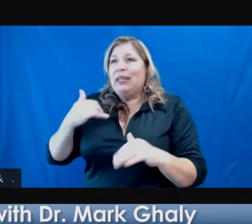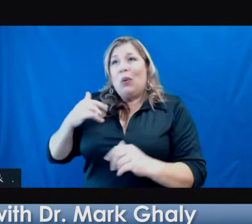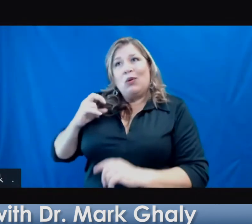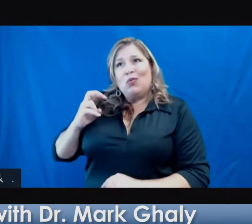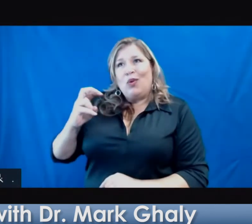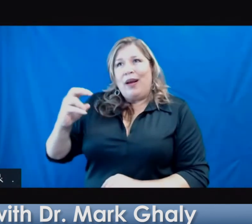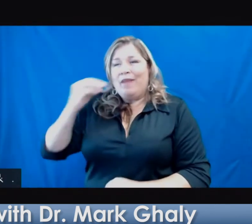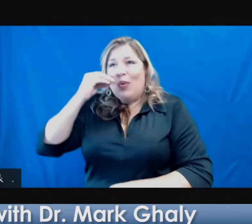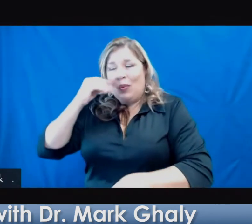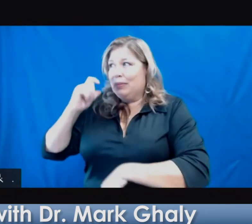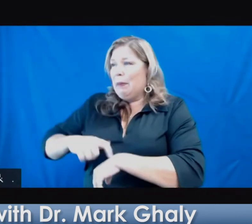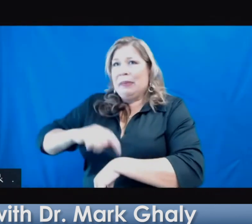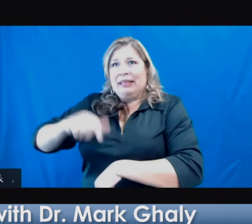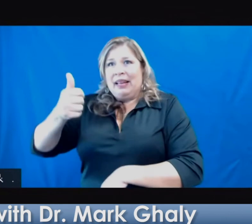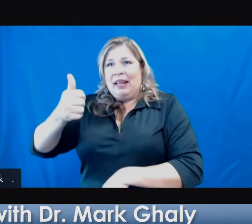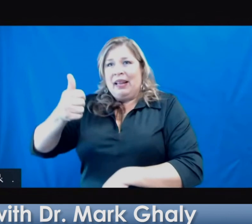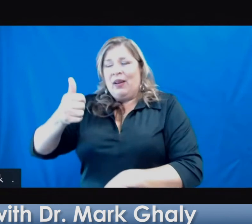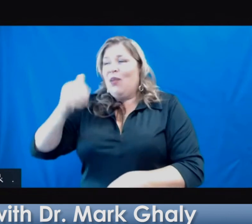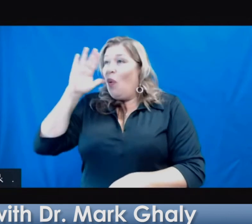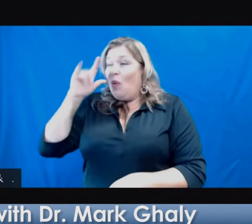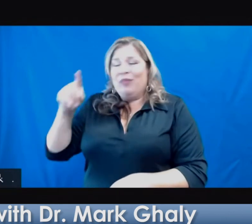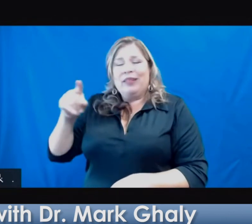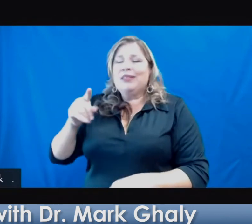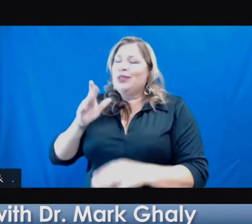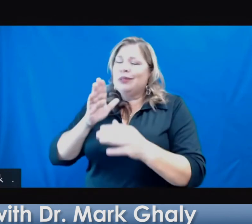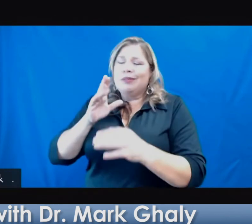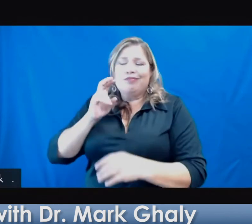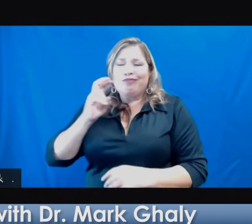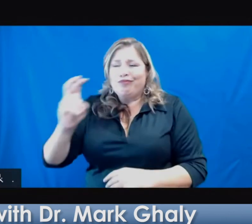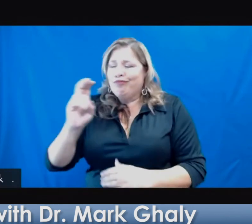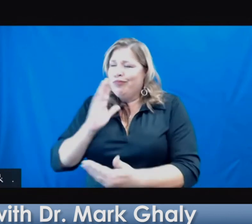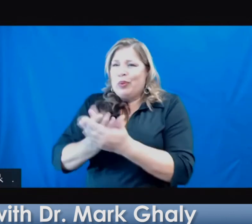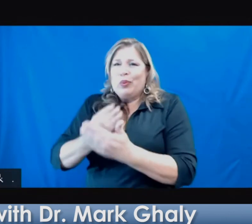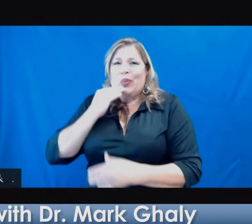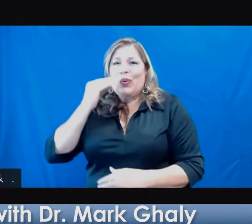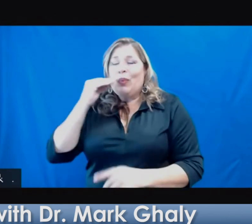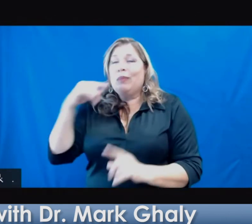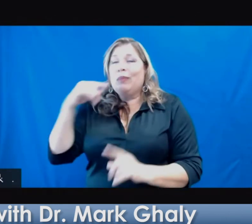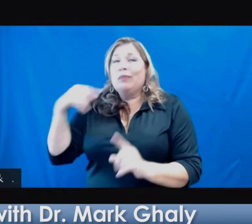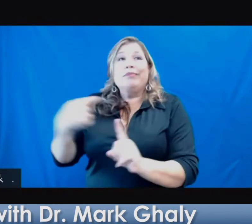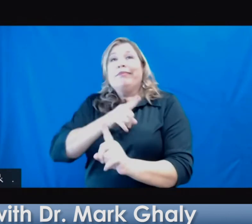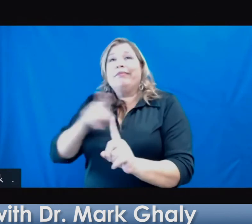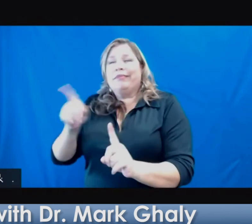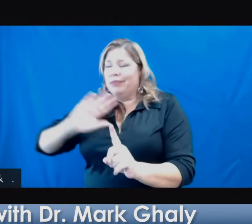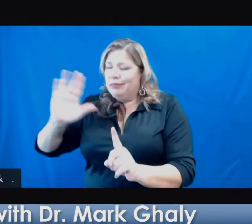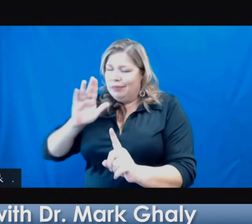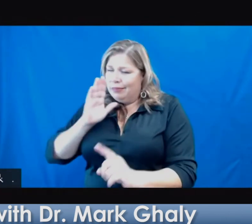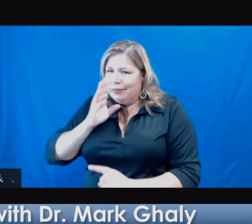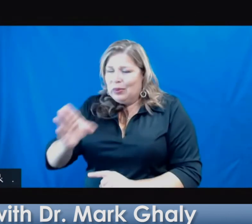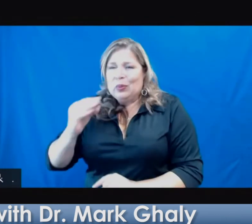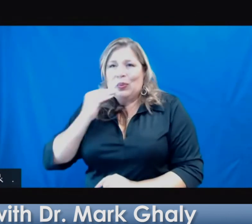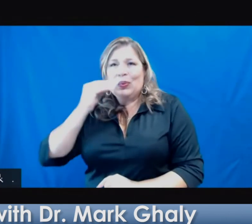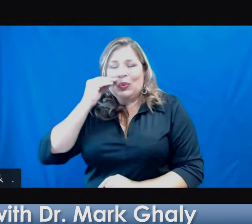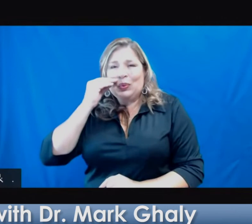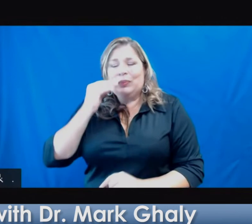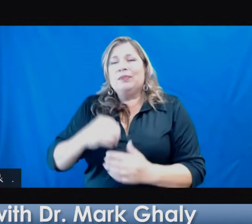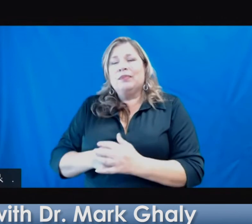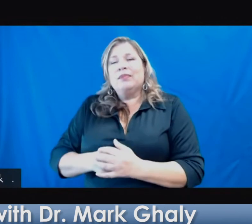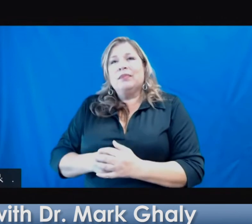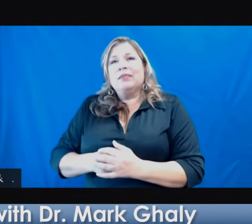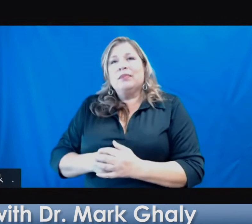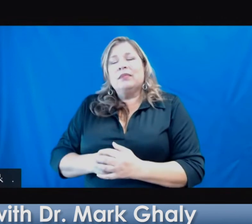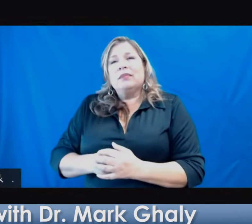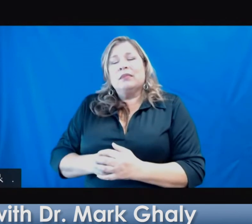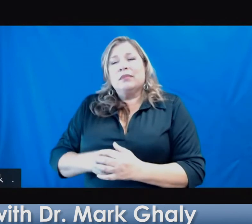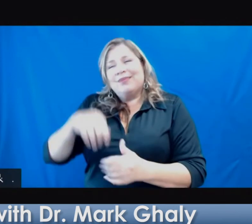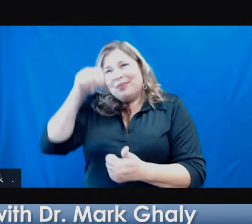they're doing it in a safe way. They go straight to their home, and that, within the reasons of this order, like